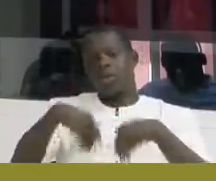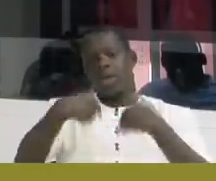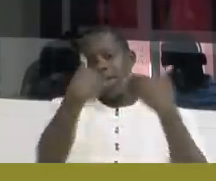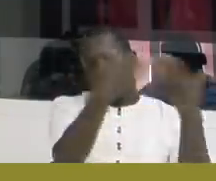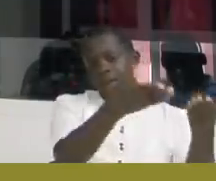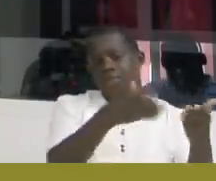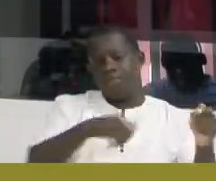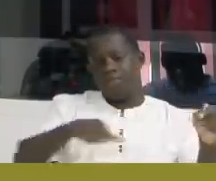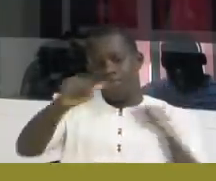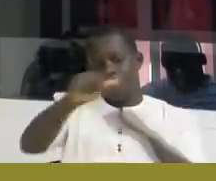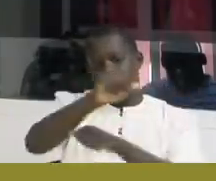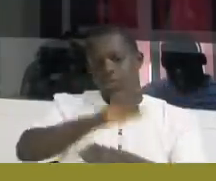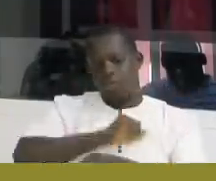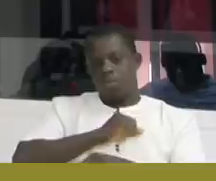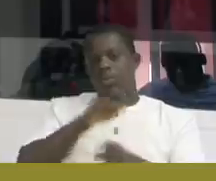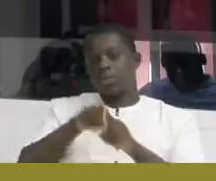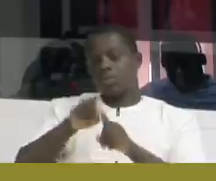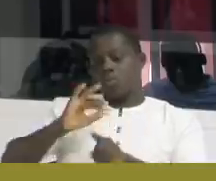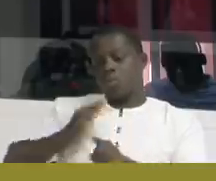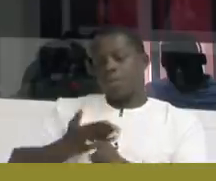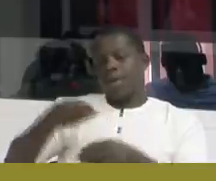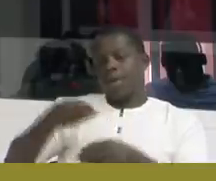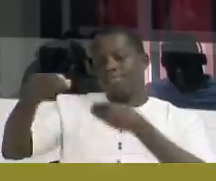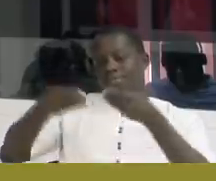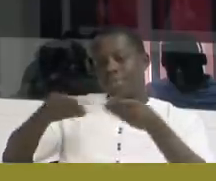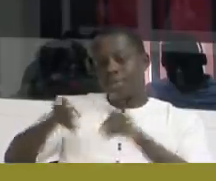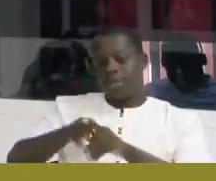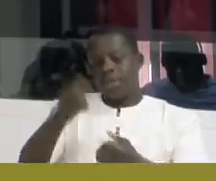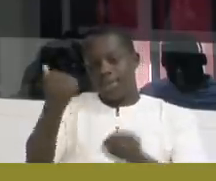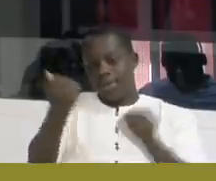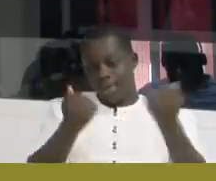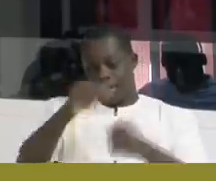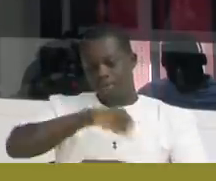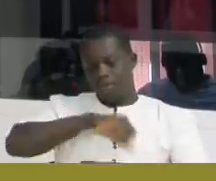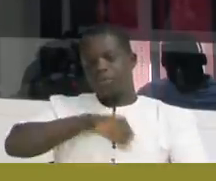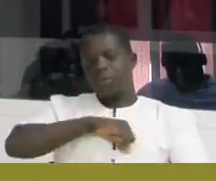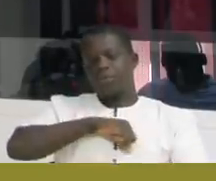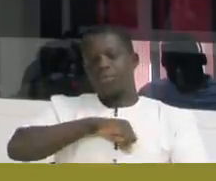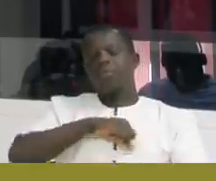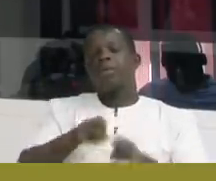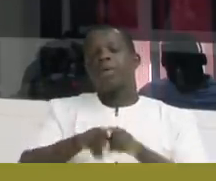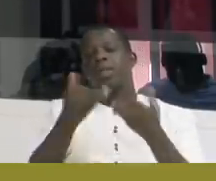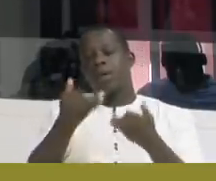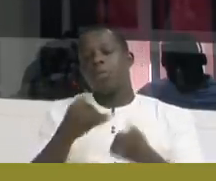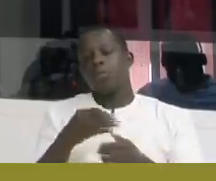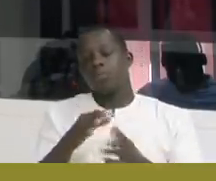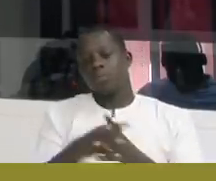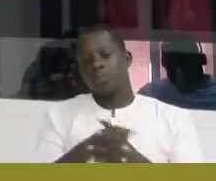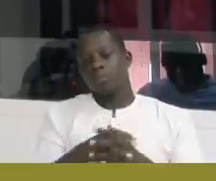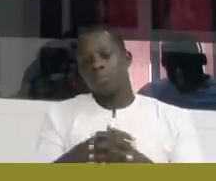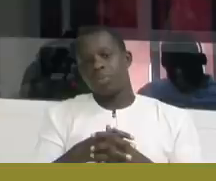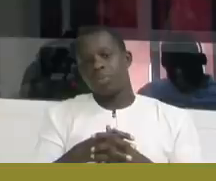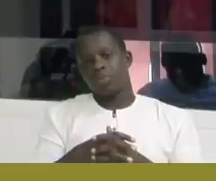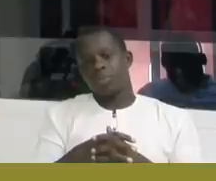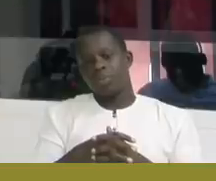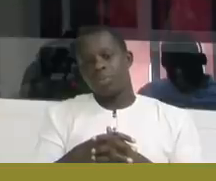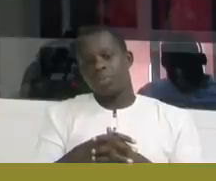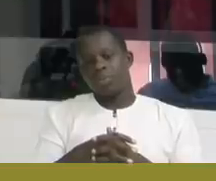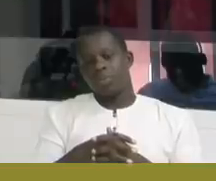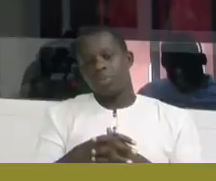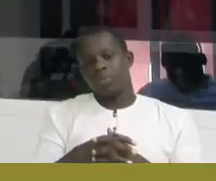government. She was a genuine businesswoman, and the car belonged to her. So when I approached, am I speaking too fast for the